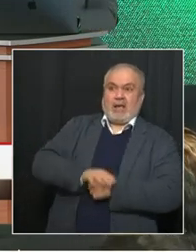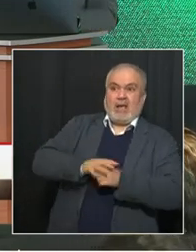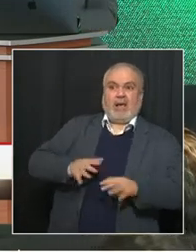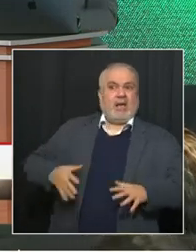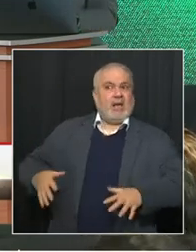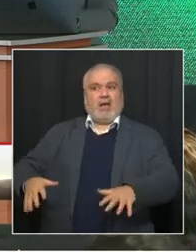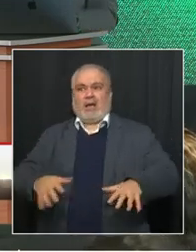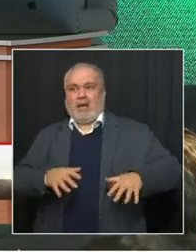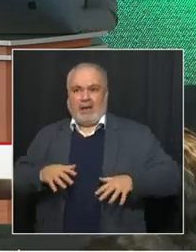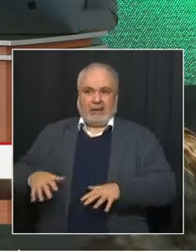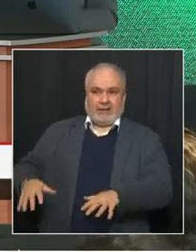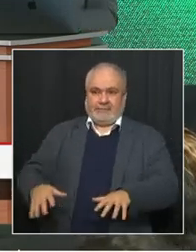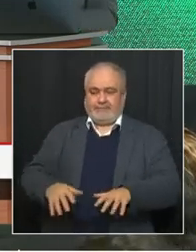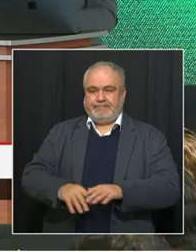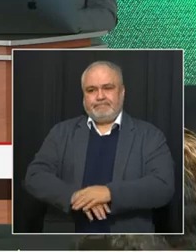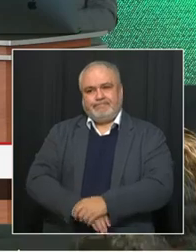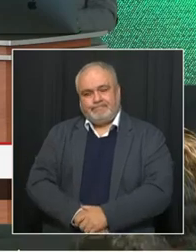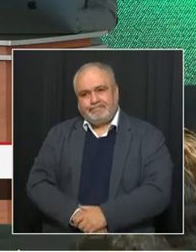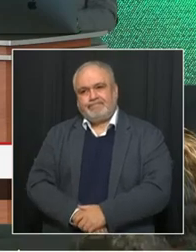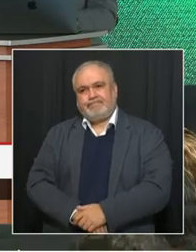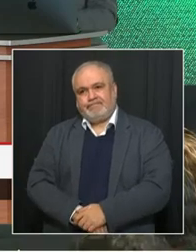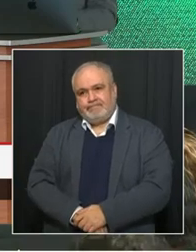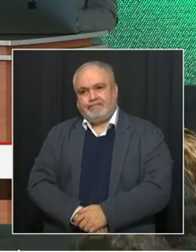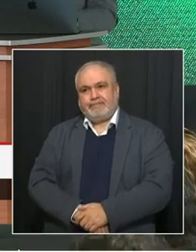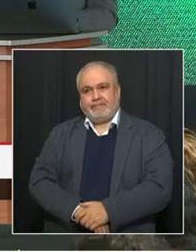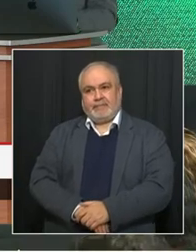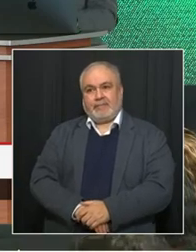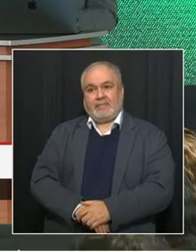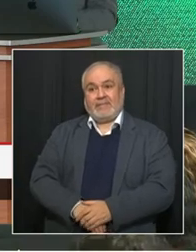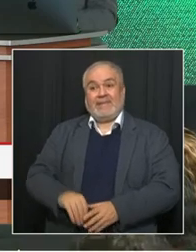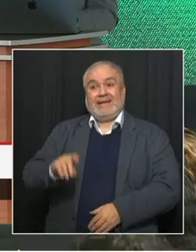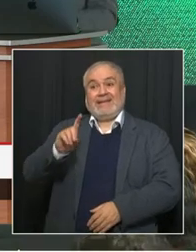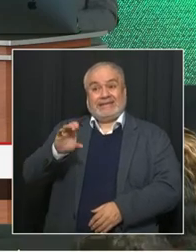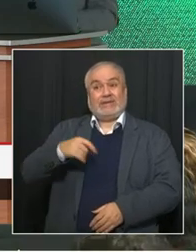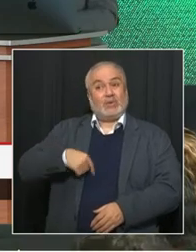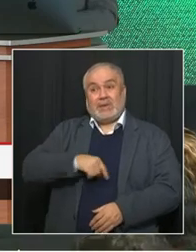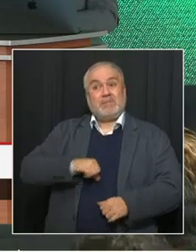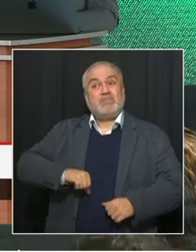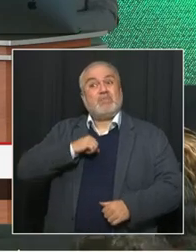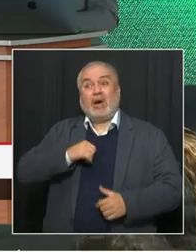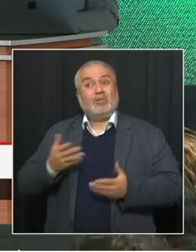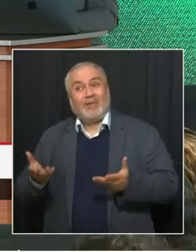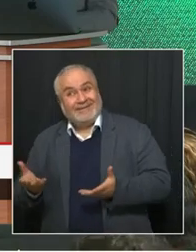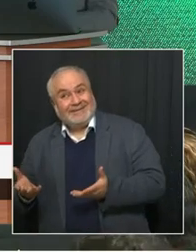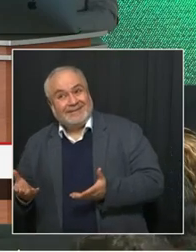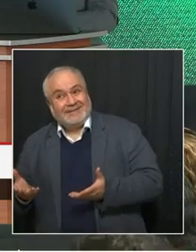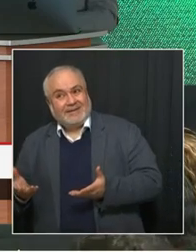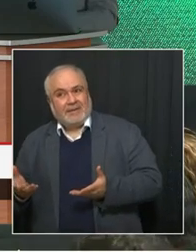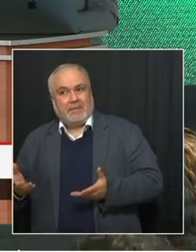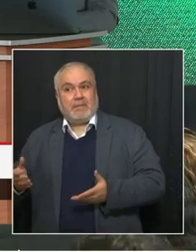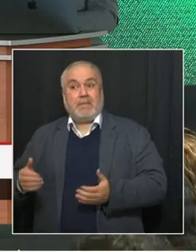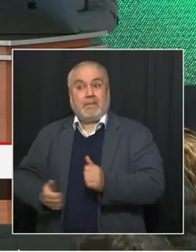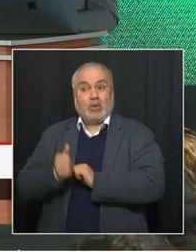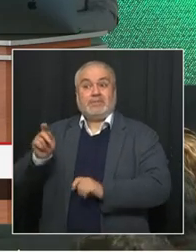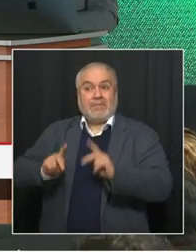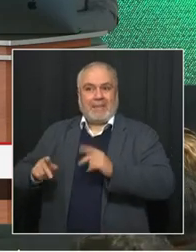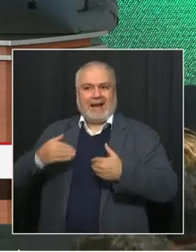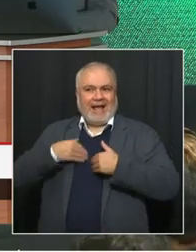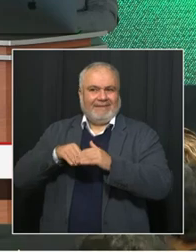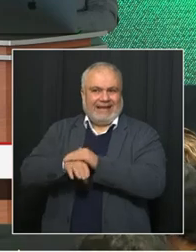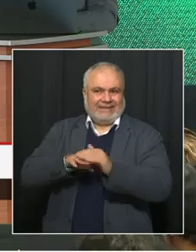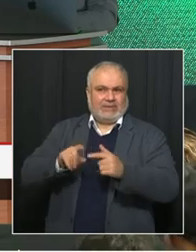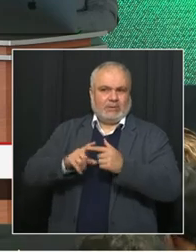are very proud of in DC is most everyone has access to health insurance and should be visiting